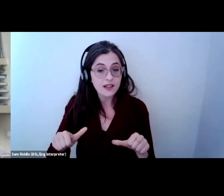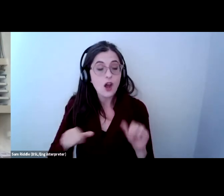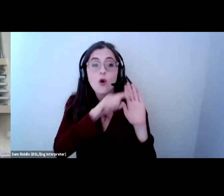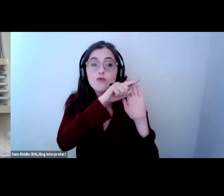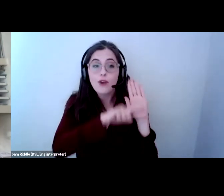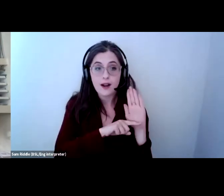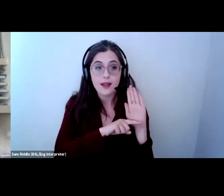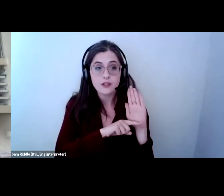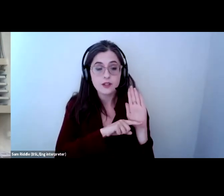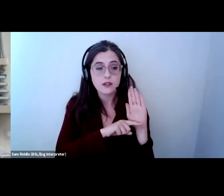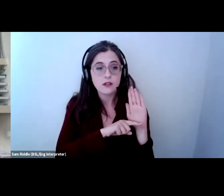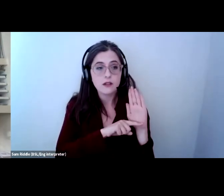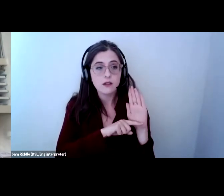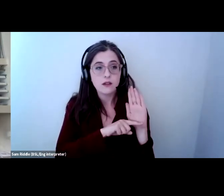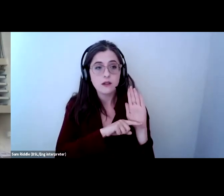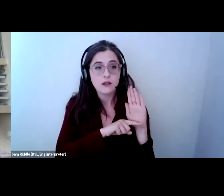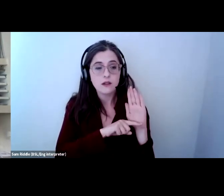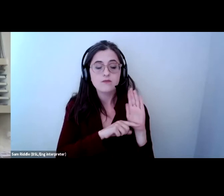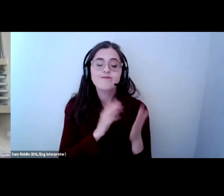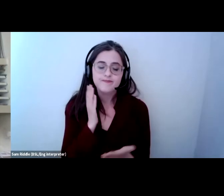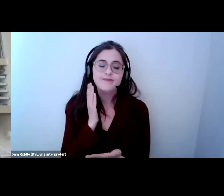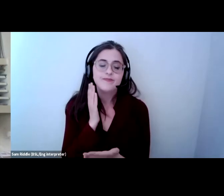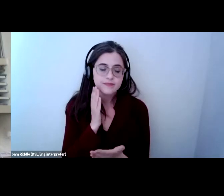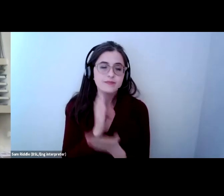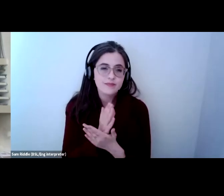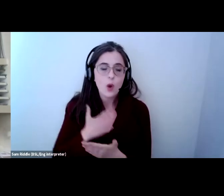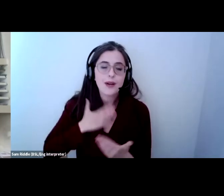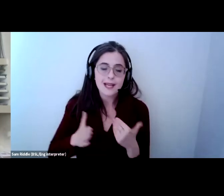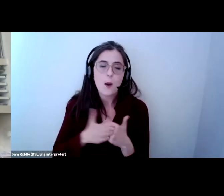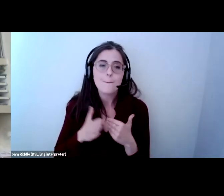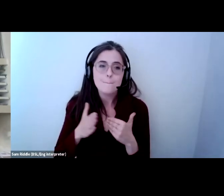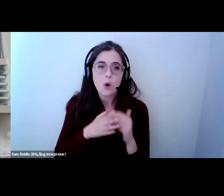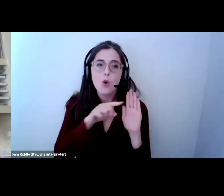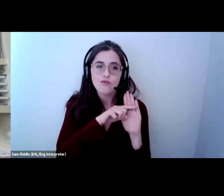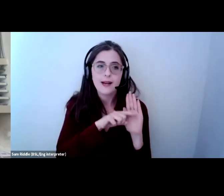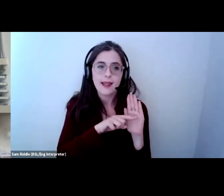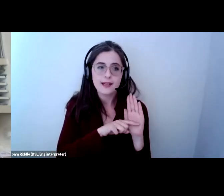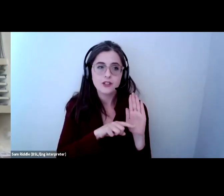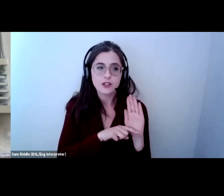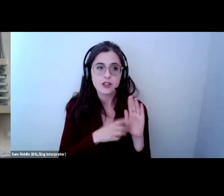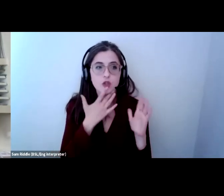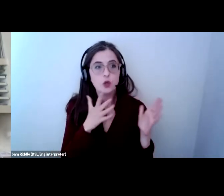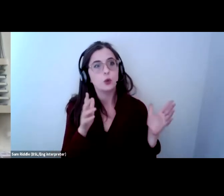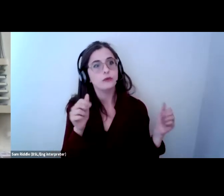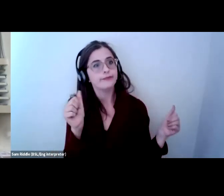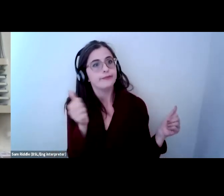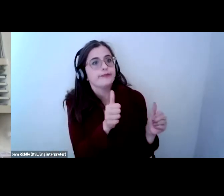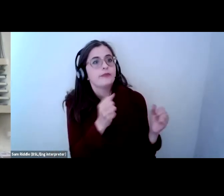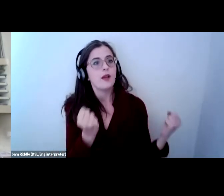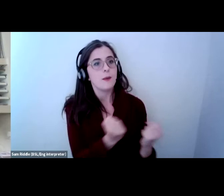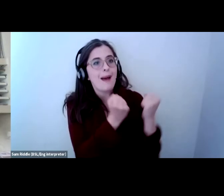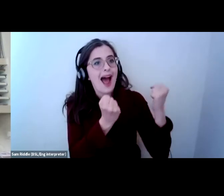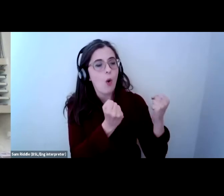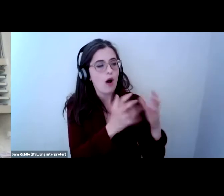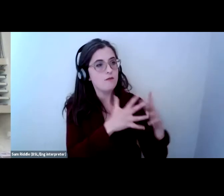regulation. We definitely need more regulation to curtail the power of big tech